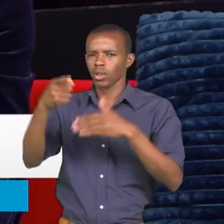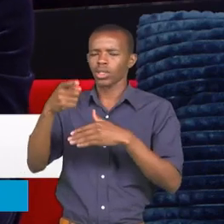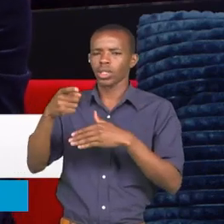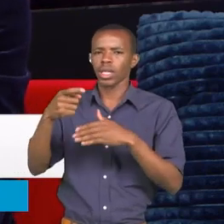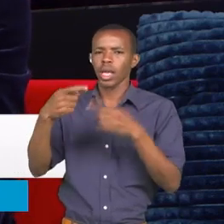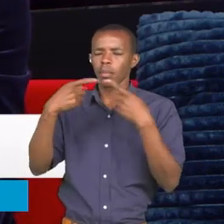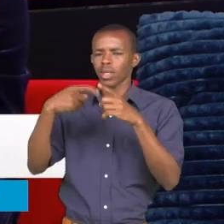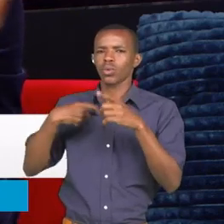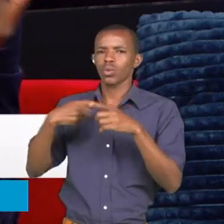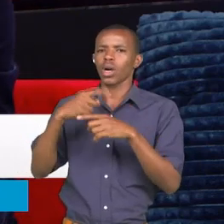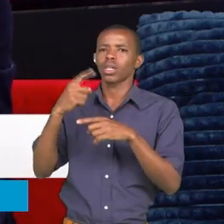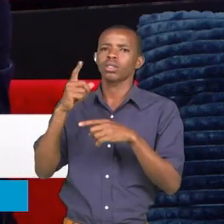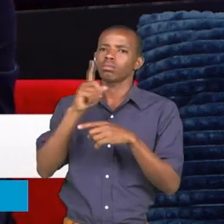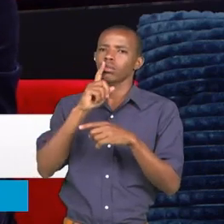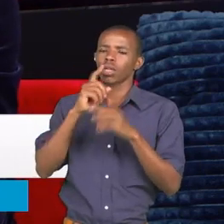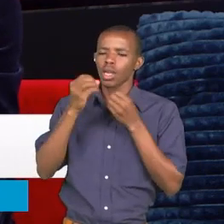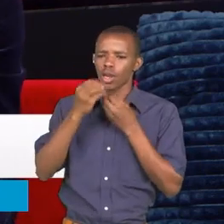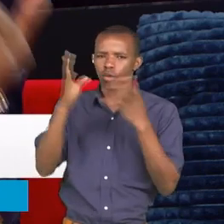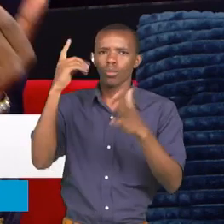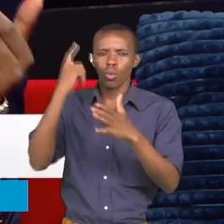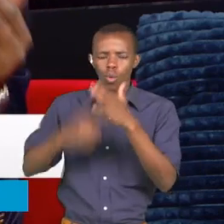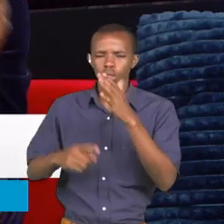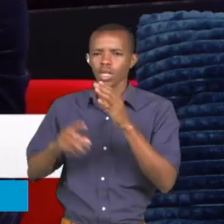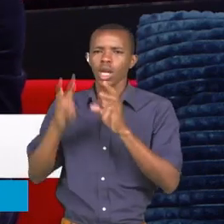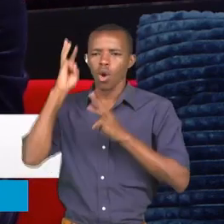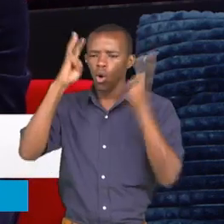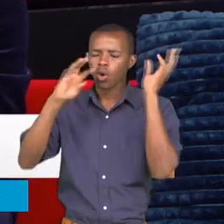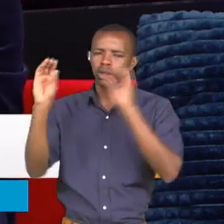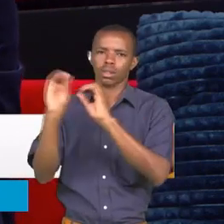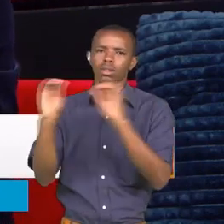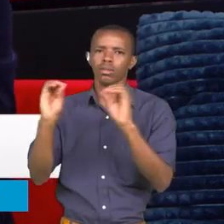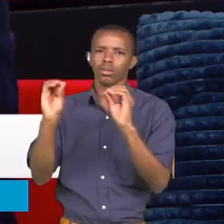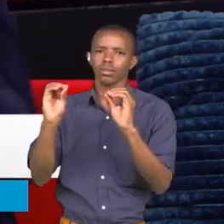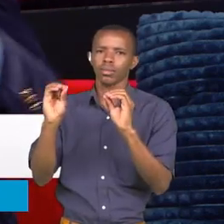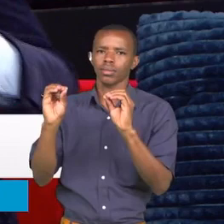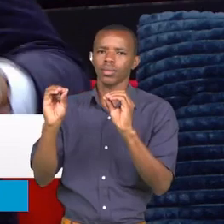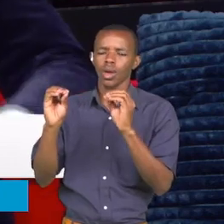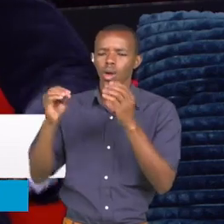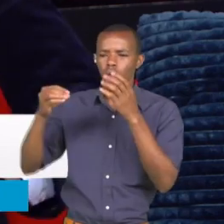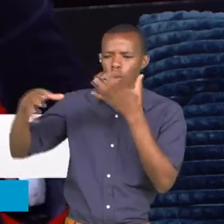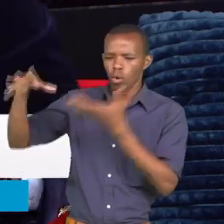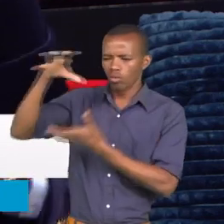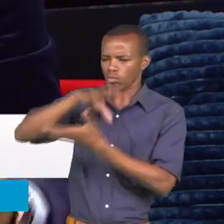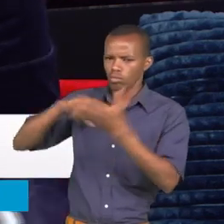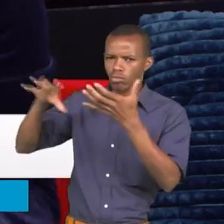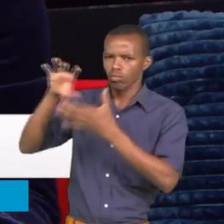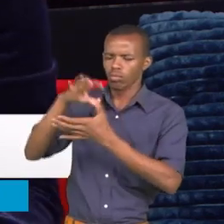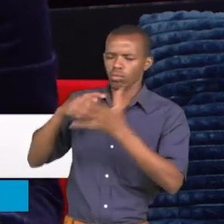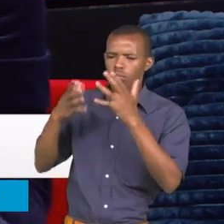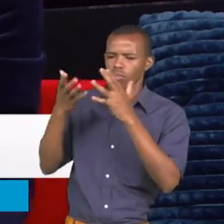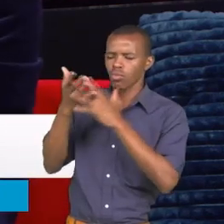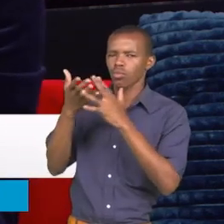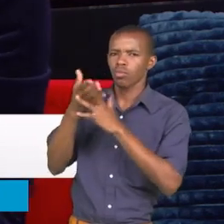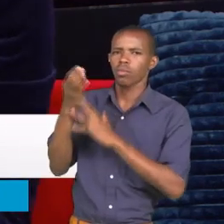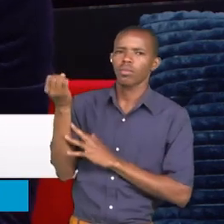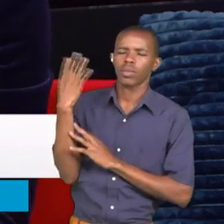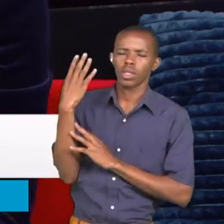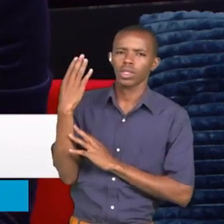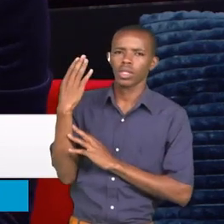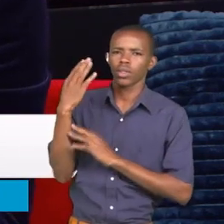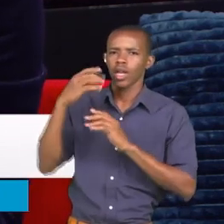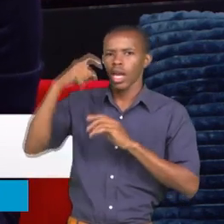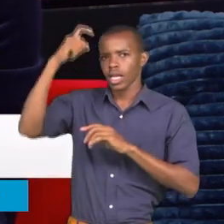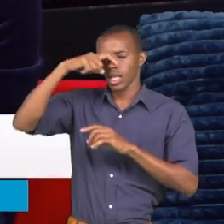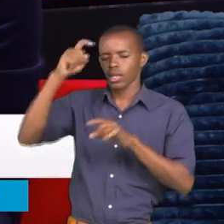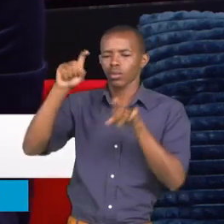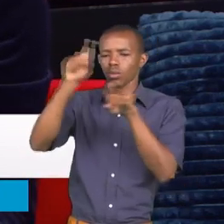told we should not worry about it. It's ours. It's ours, original. Now, there's so much confusion even going on through now understanding intellectual property,